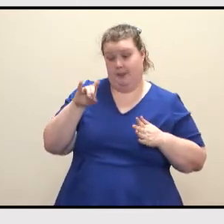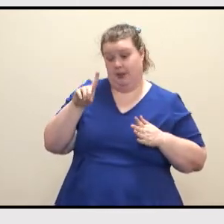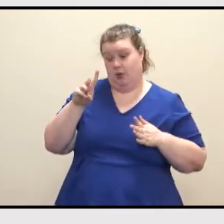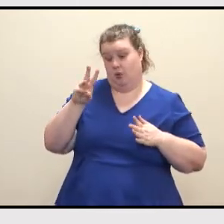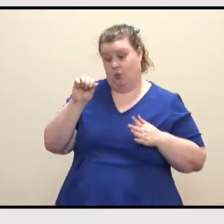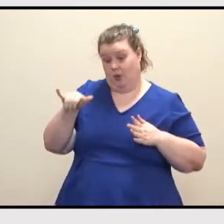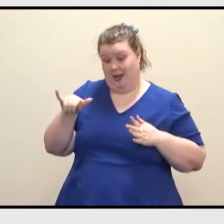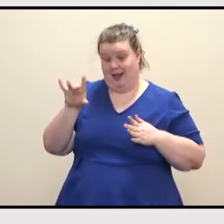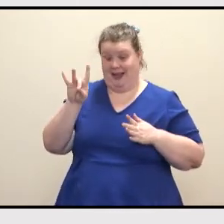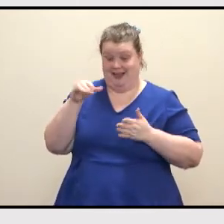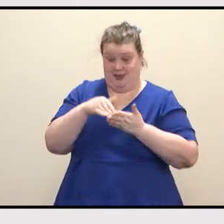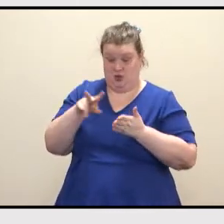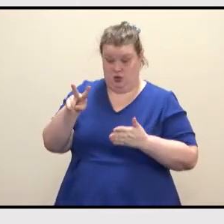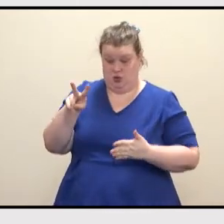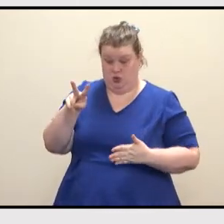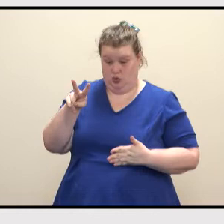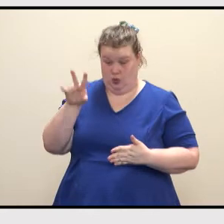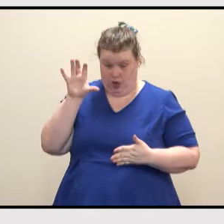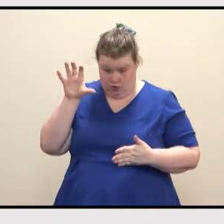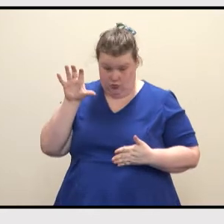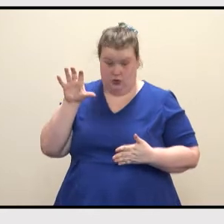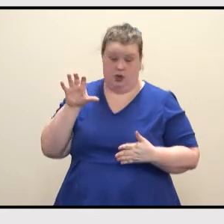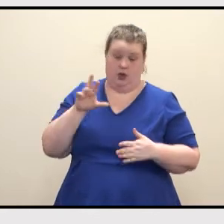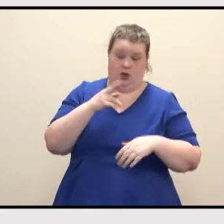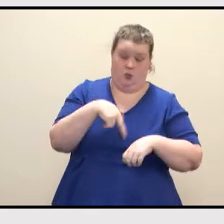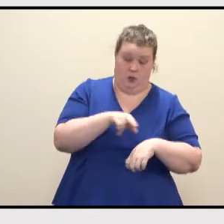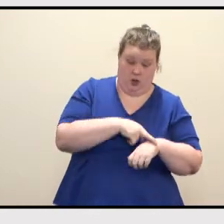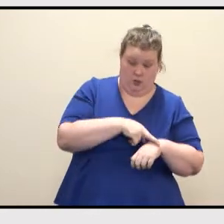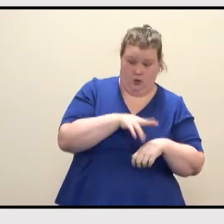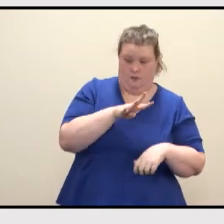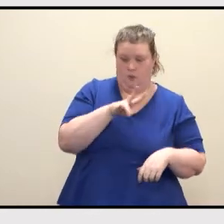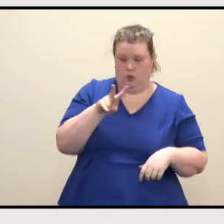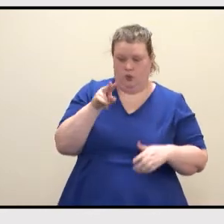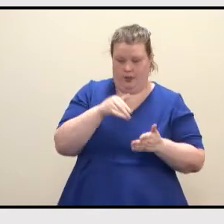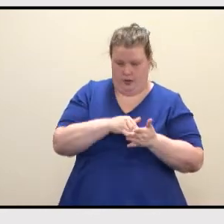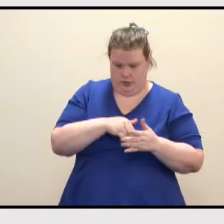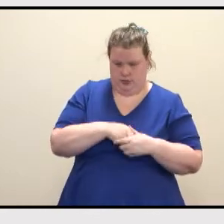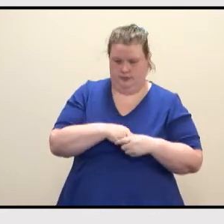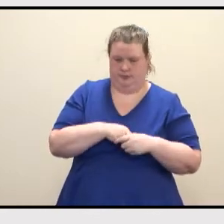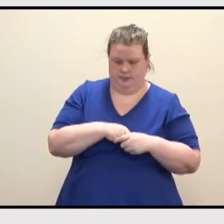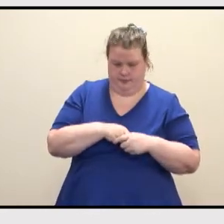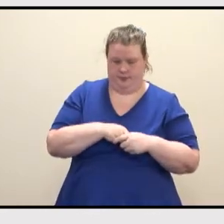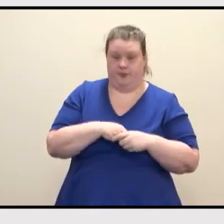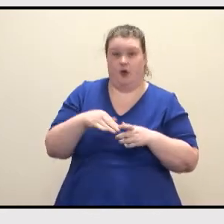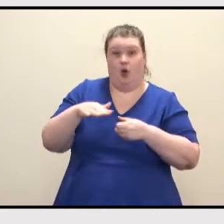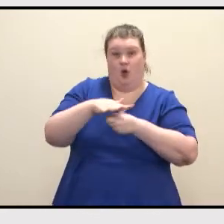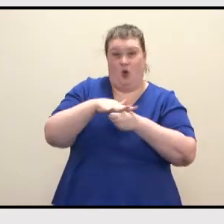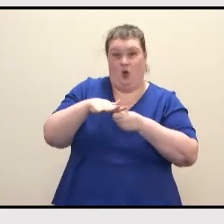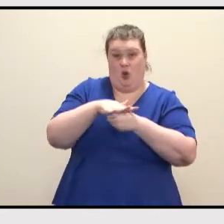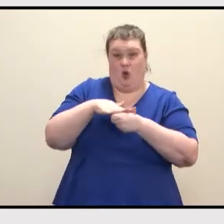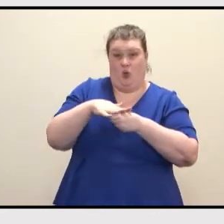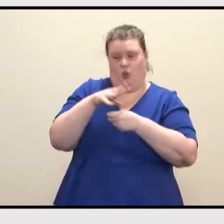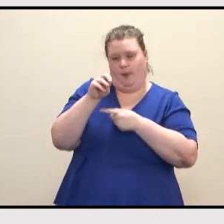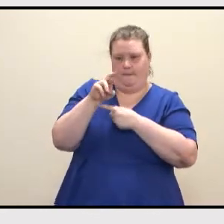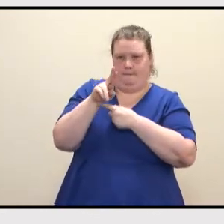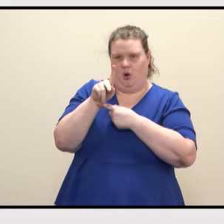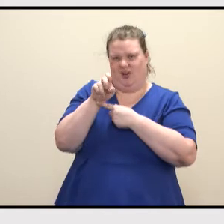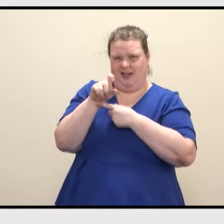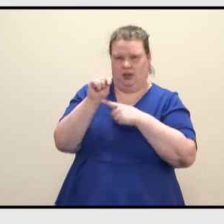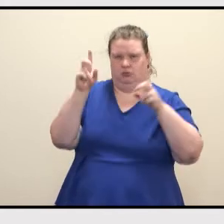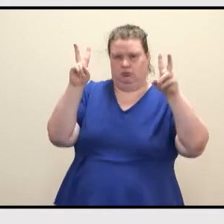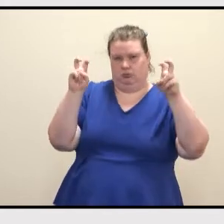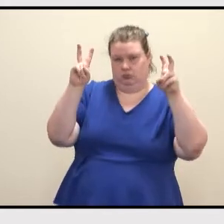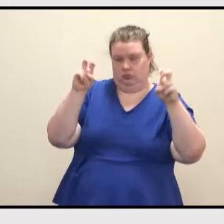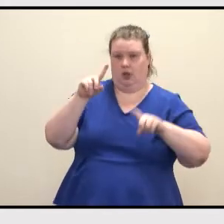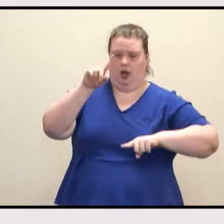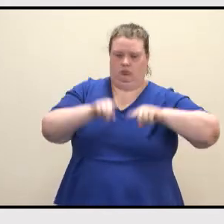your larger districts that are in the 40,000s. So when we're thinking about that local market, you do have a lot of variance there. You can